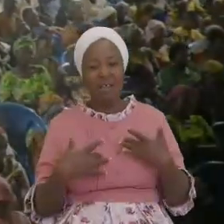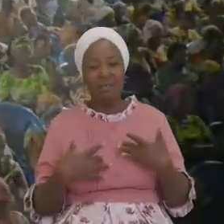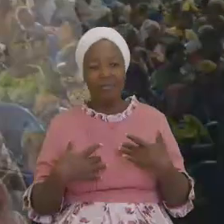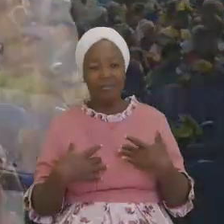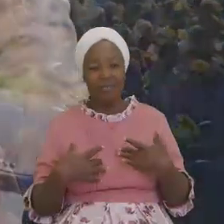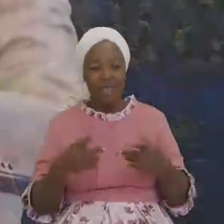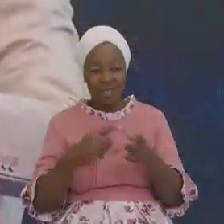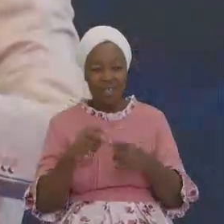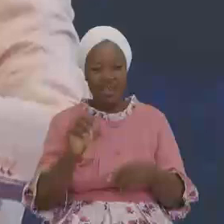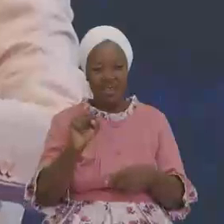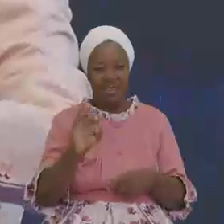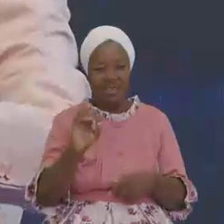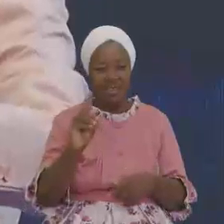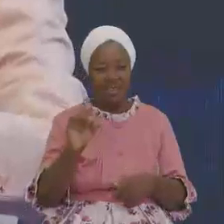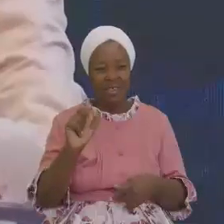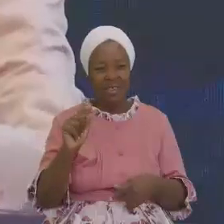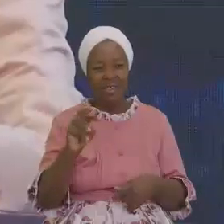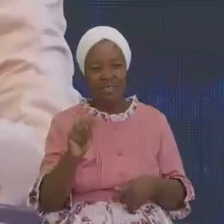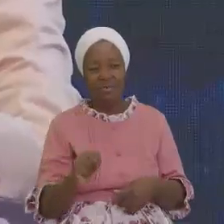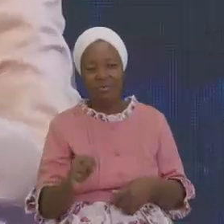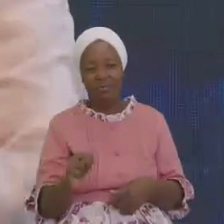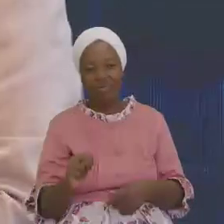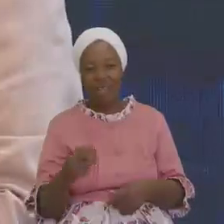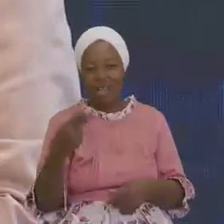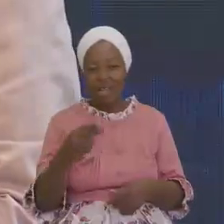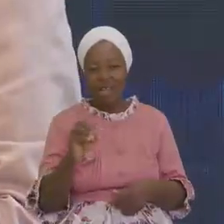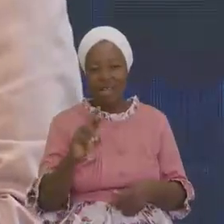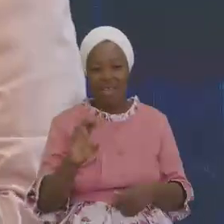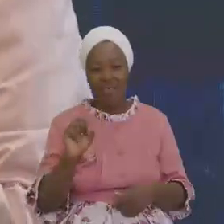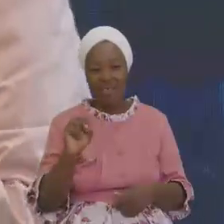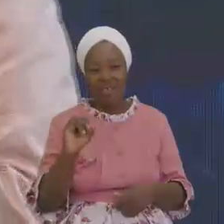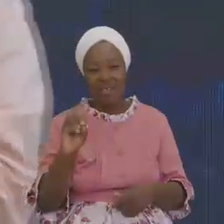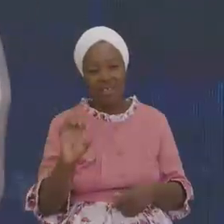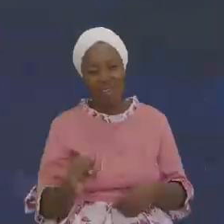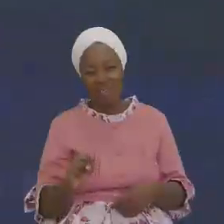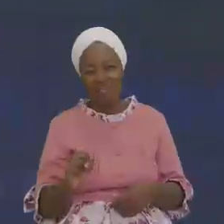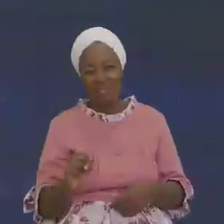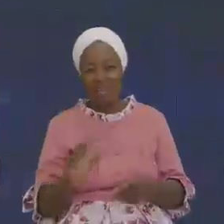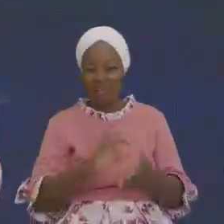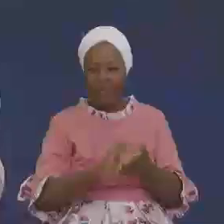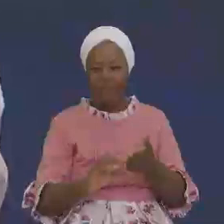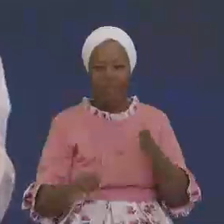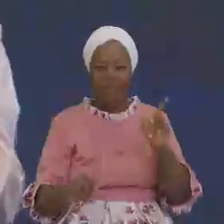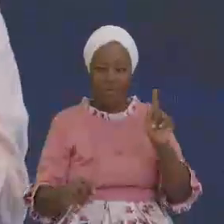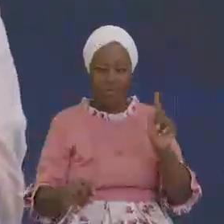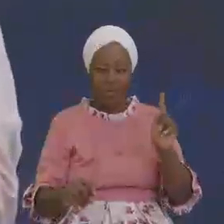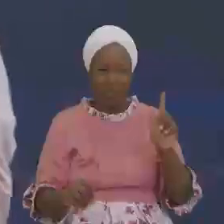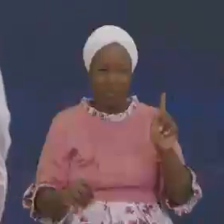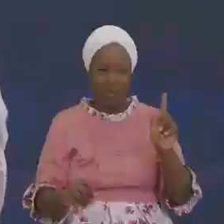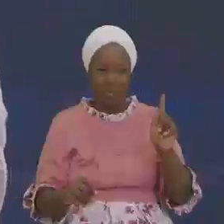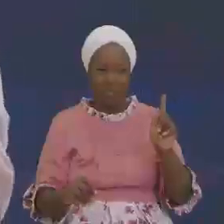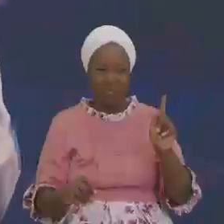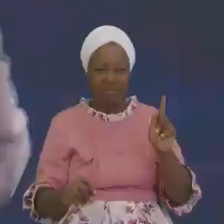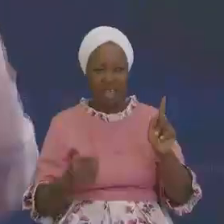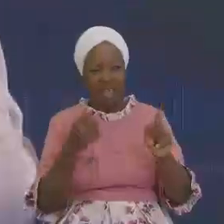Seditions, heresies. Then in verse 21, envies and murders